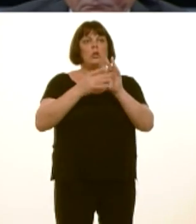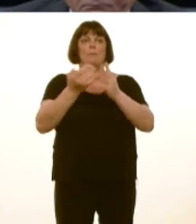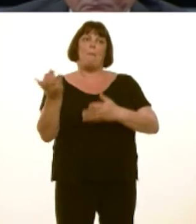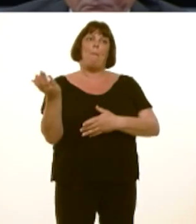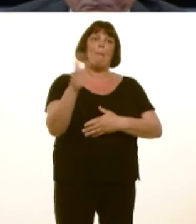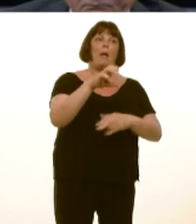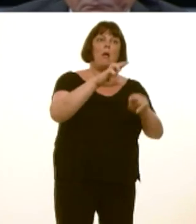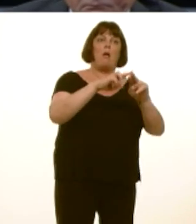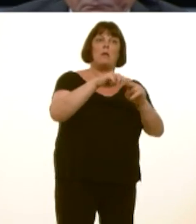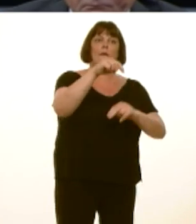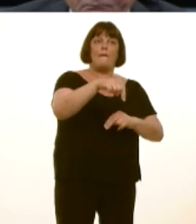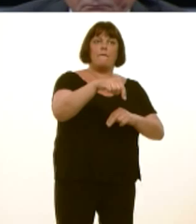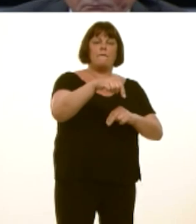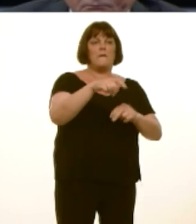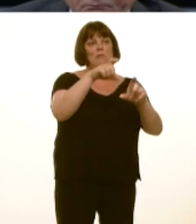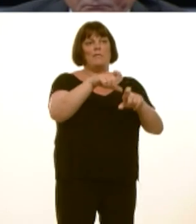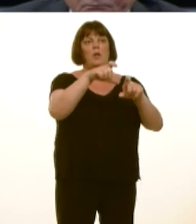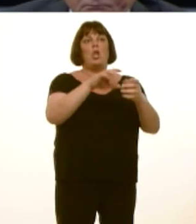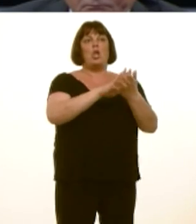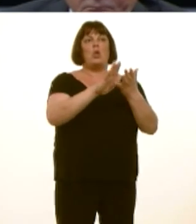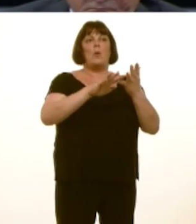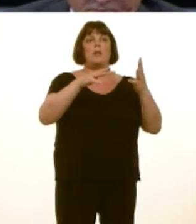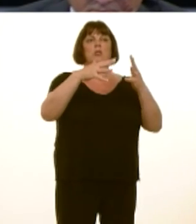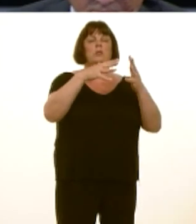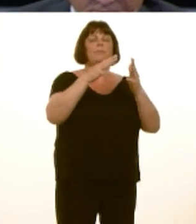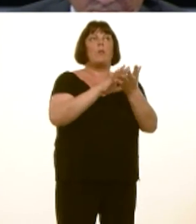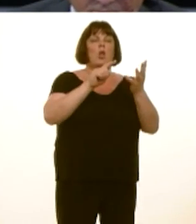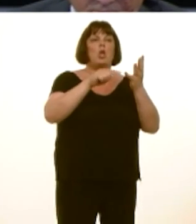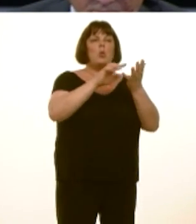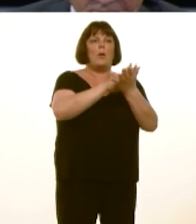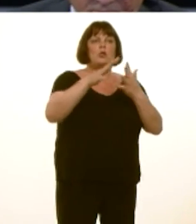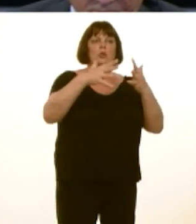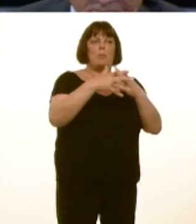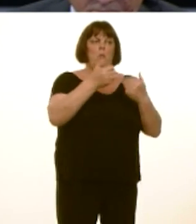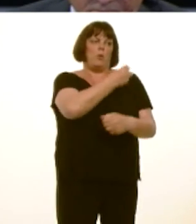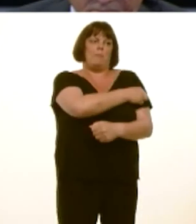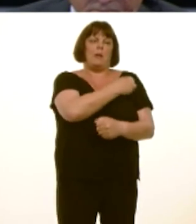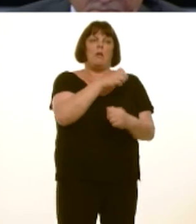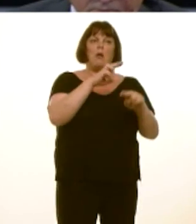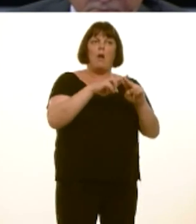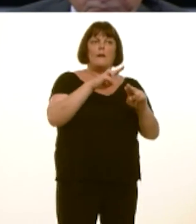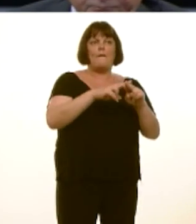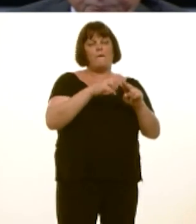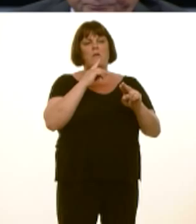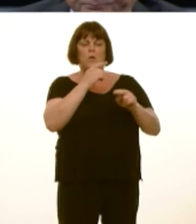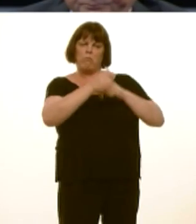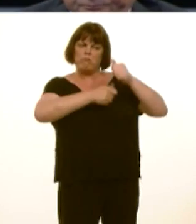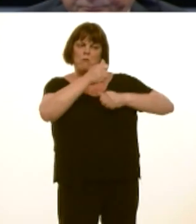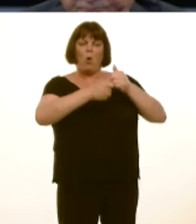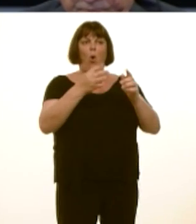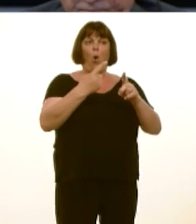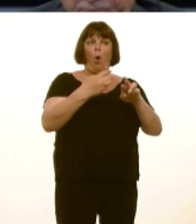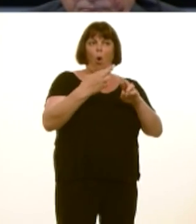stable condition at UHW here in Cardiff, and I'm sure we would all want to wish him well for a